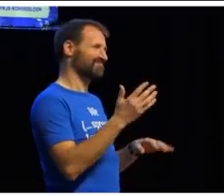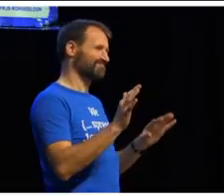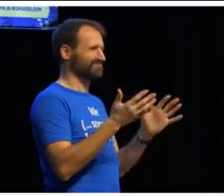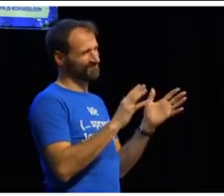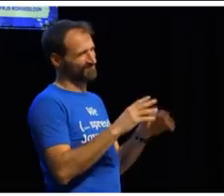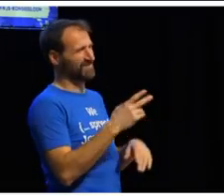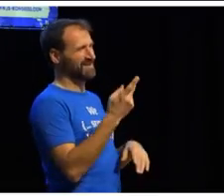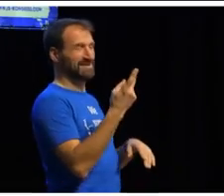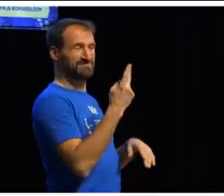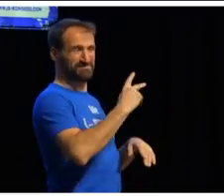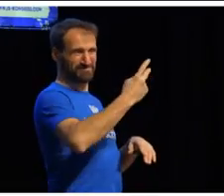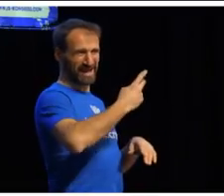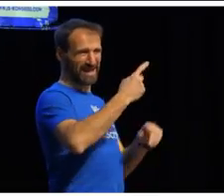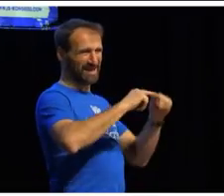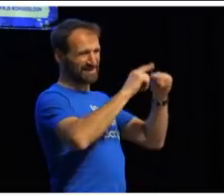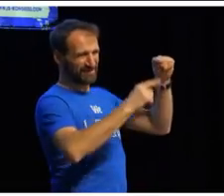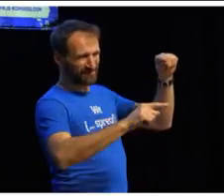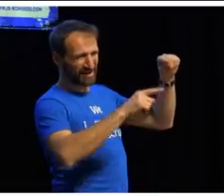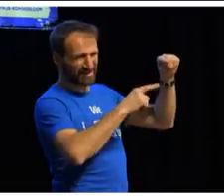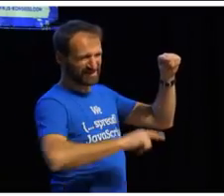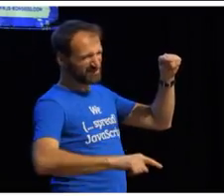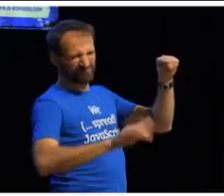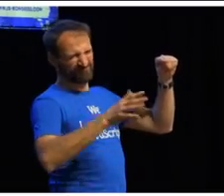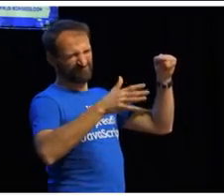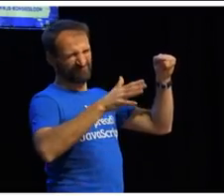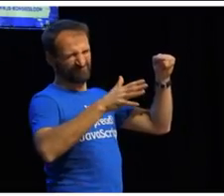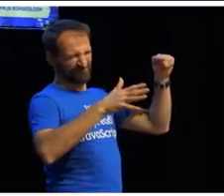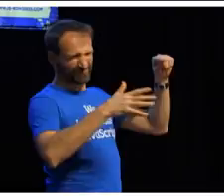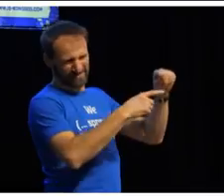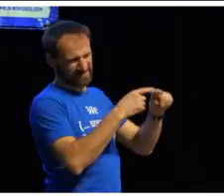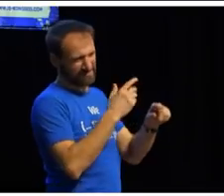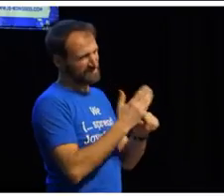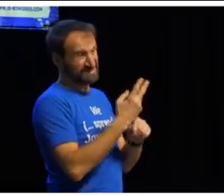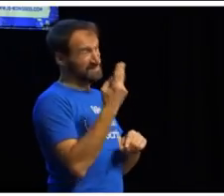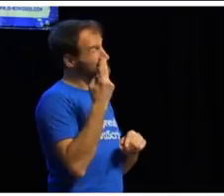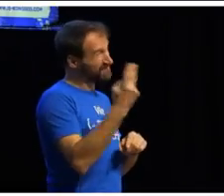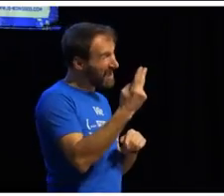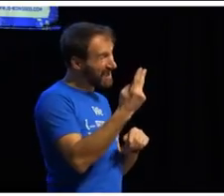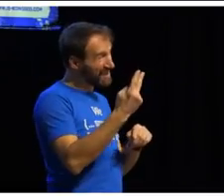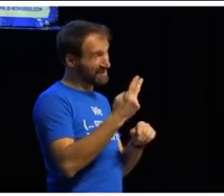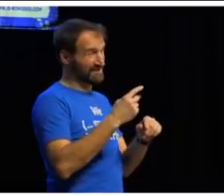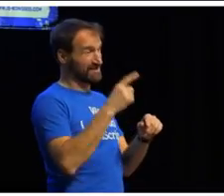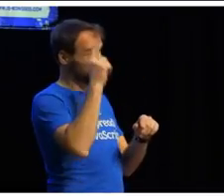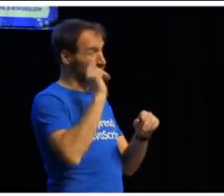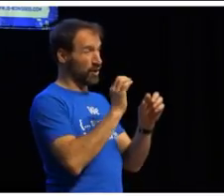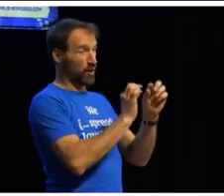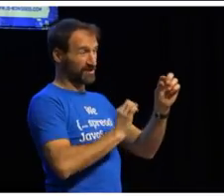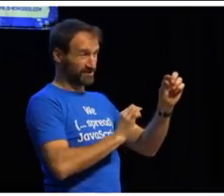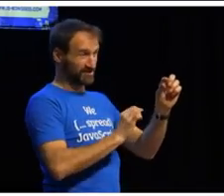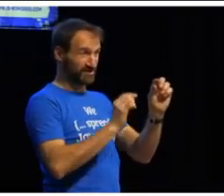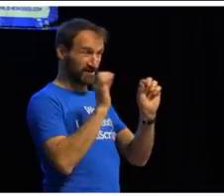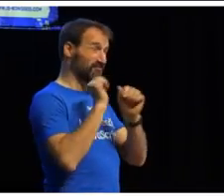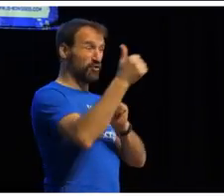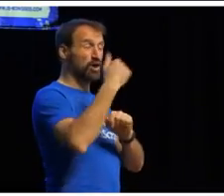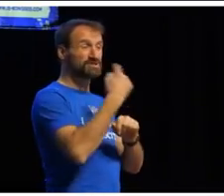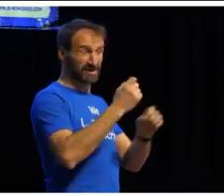bad already, so there's no way to separate the whole thing with two neurons. No way. And